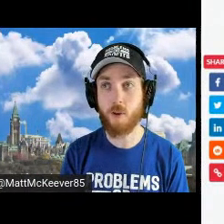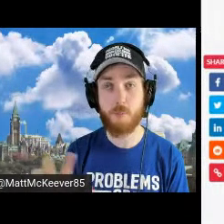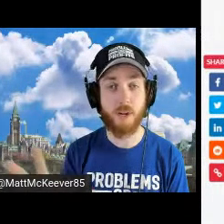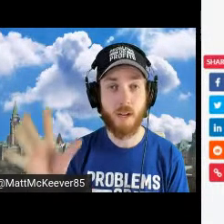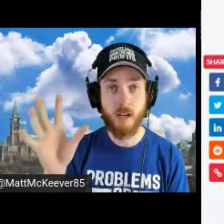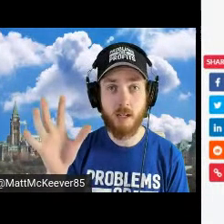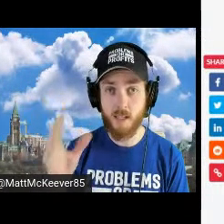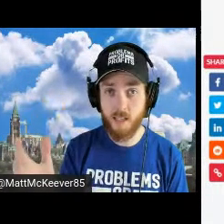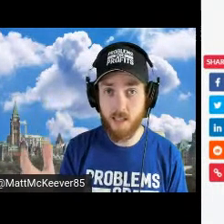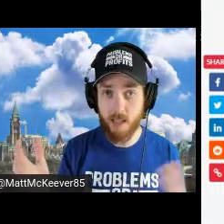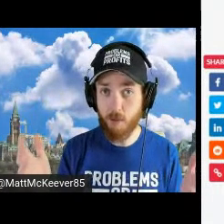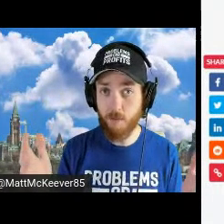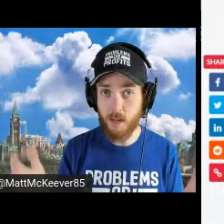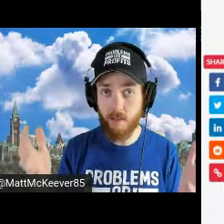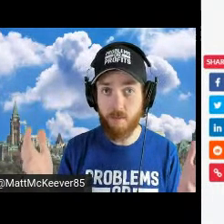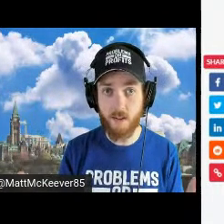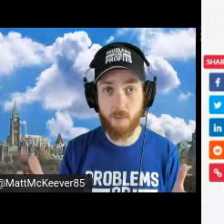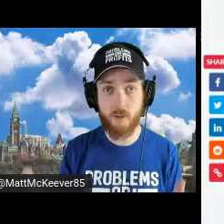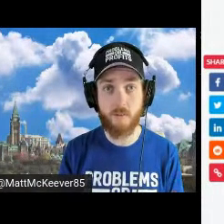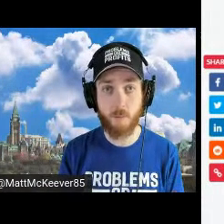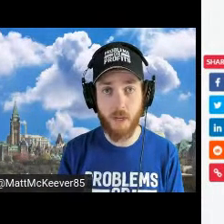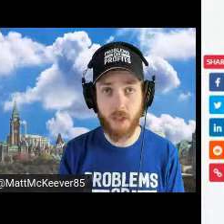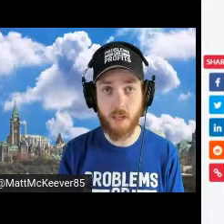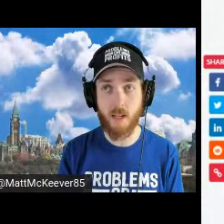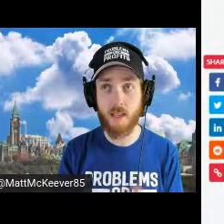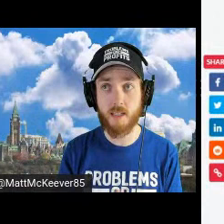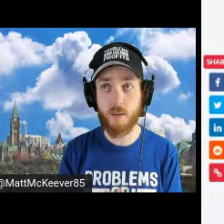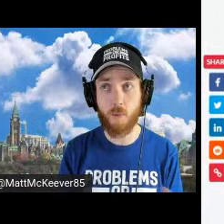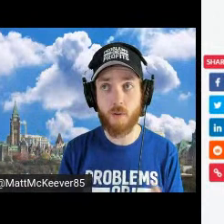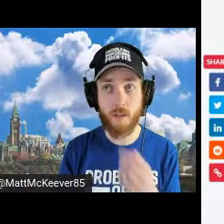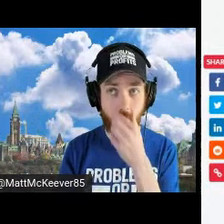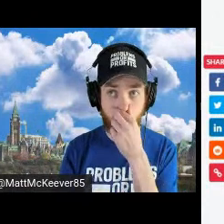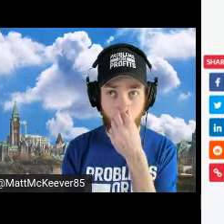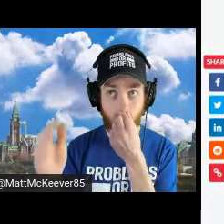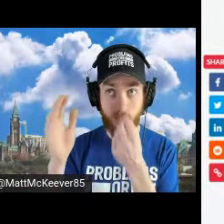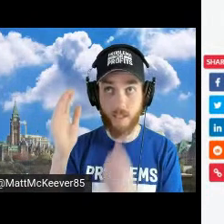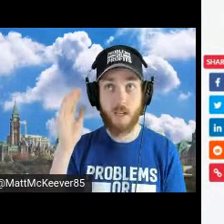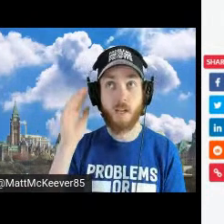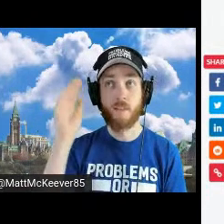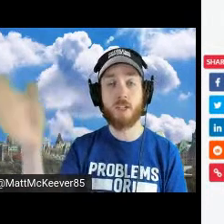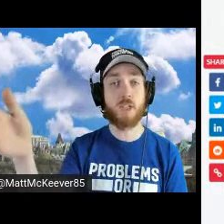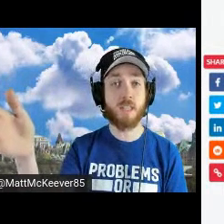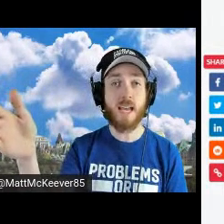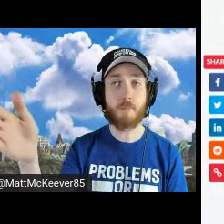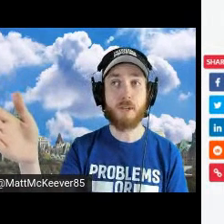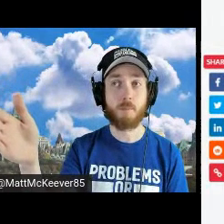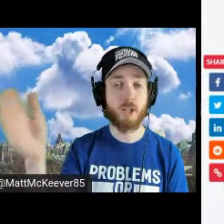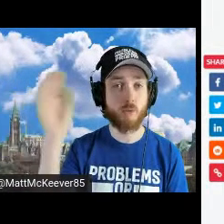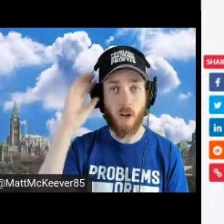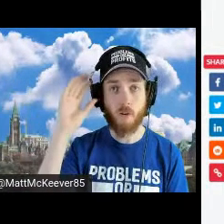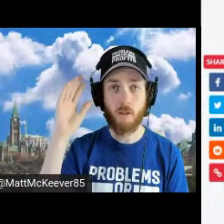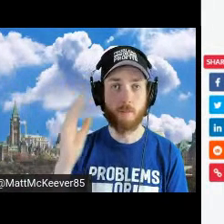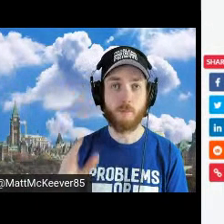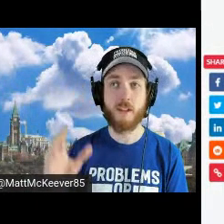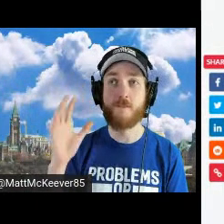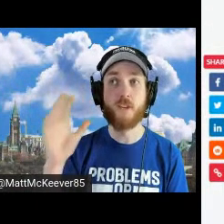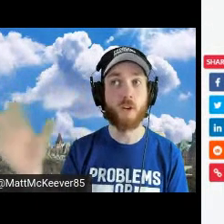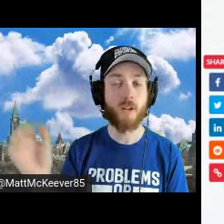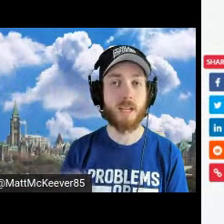stands for, but he is providing valuable information, and it's important that you guys watch this. This shit that happened in